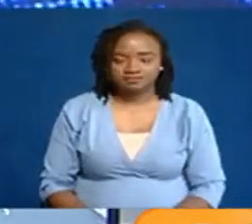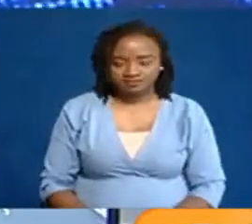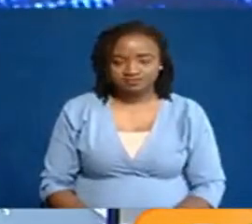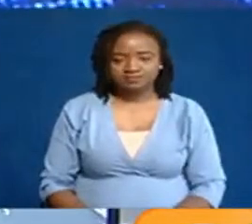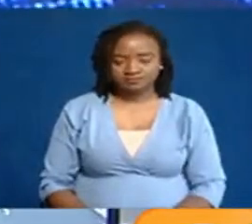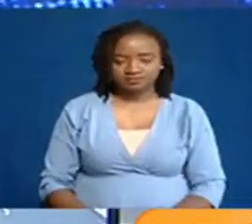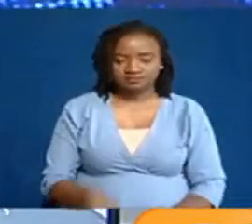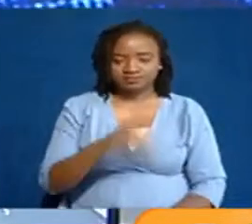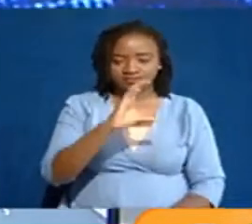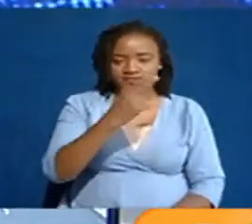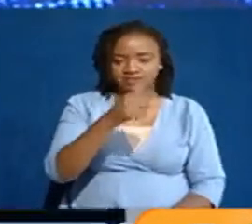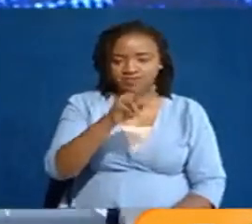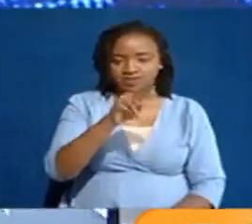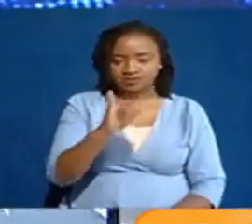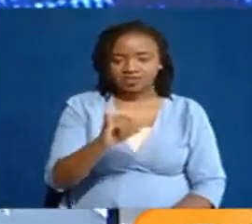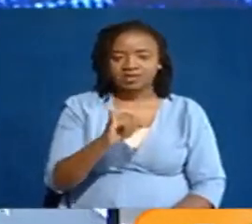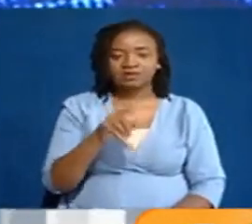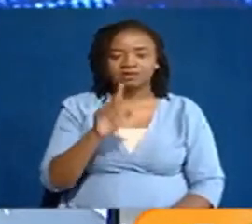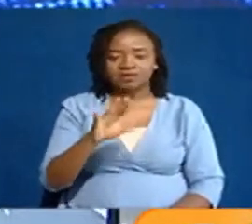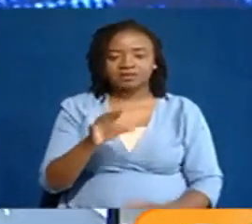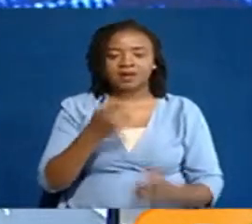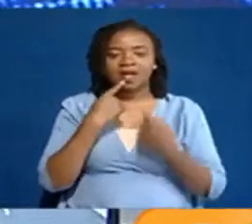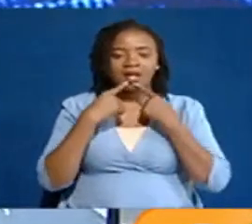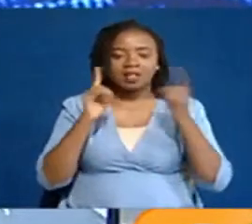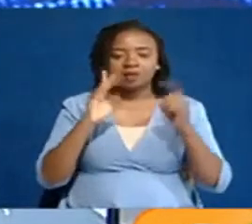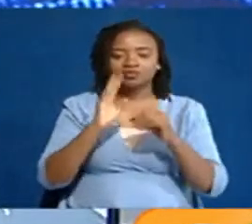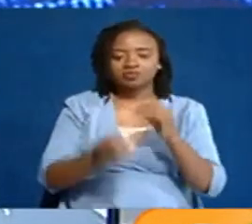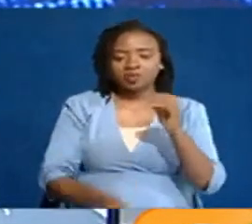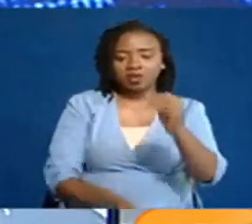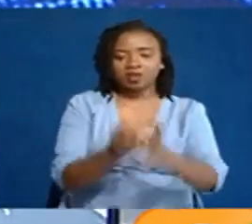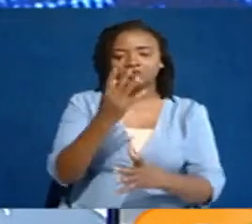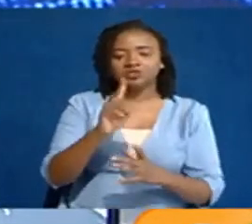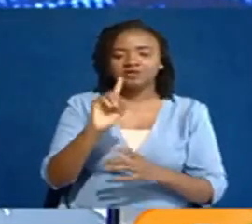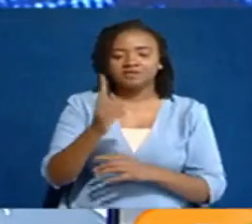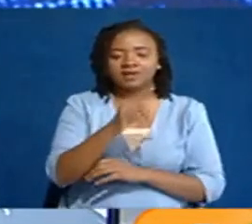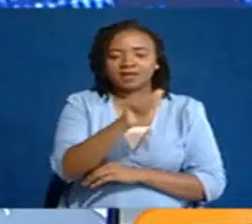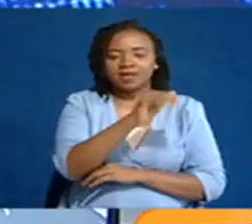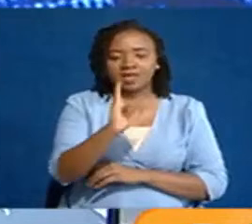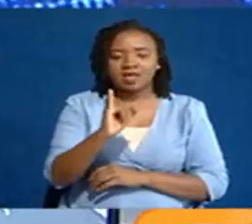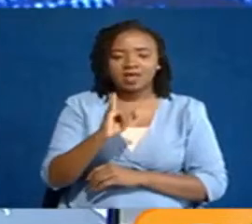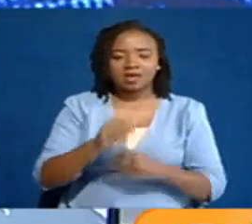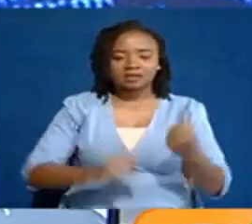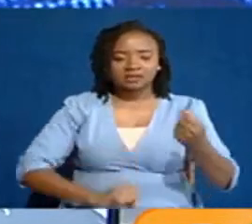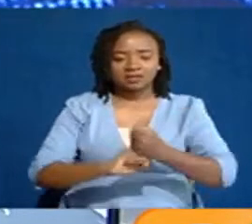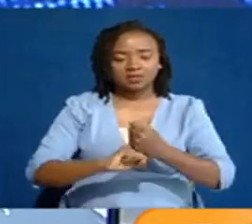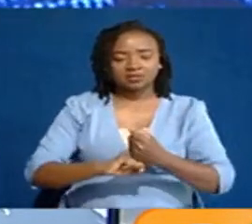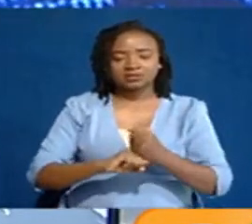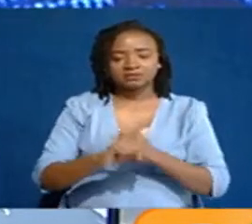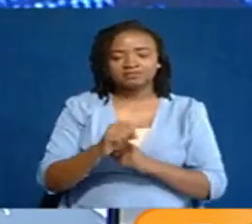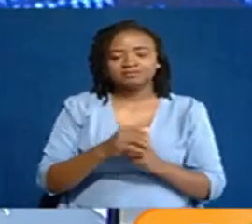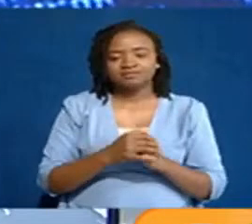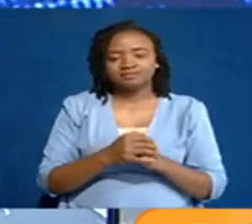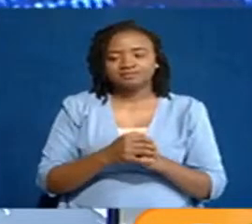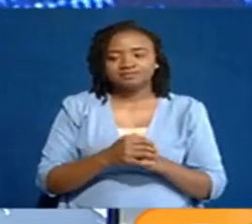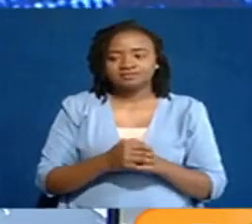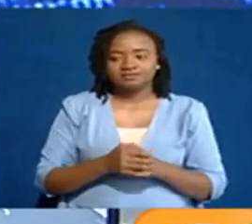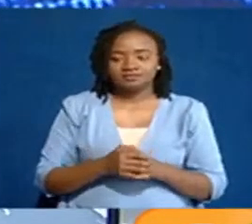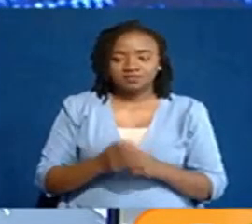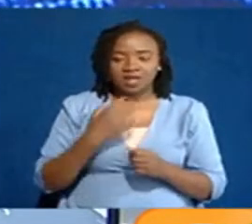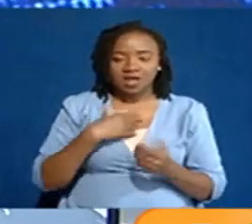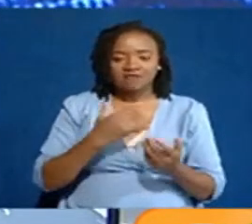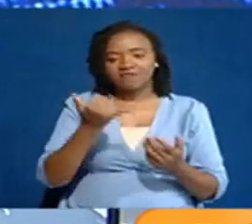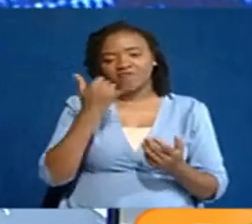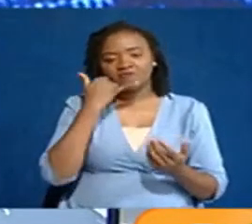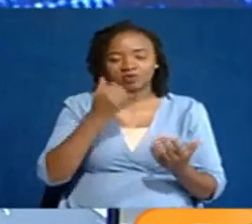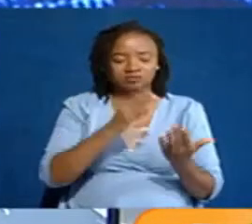Chinese phone manufacturer Tecno has announced the launch of its first AI-powered ecosystem. The new technology lineup includes foldable